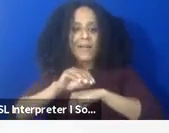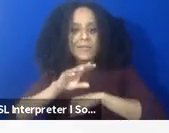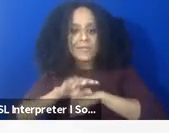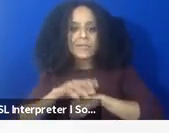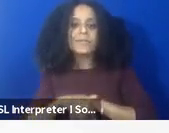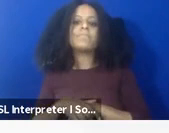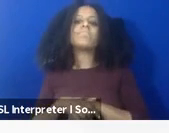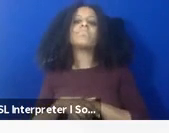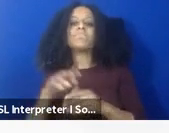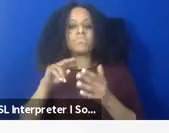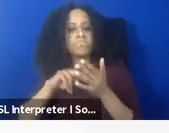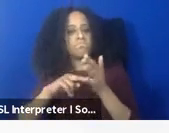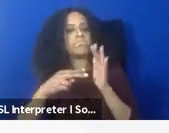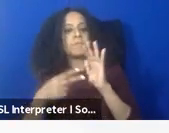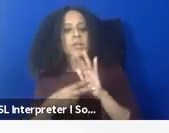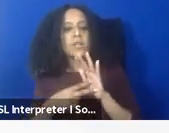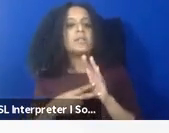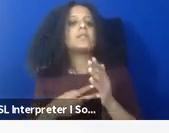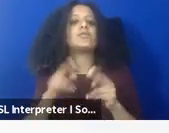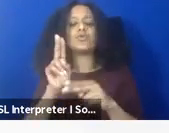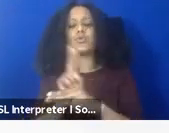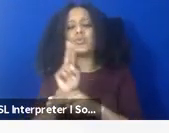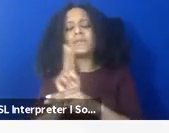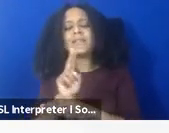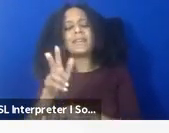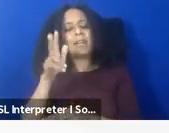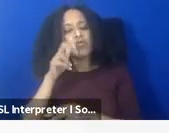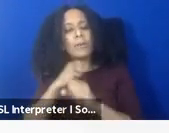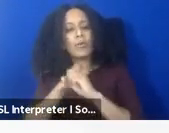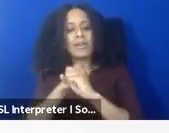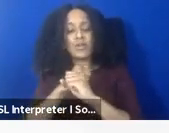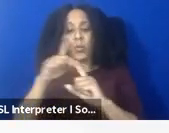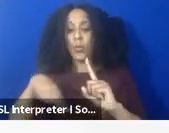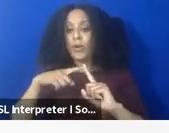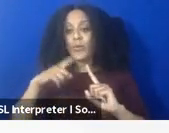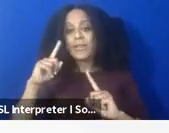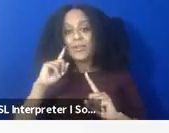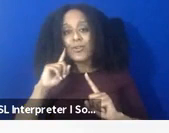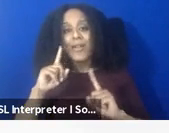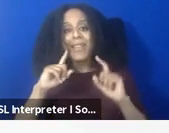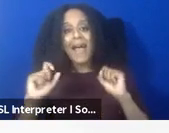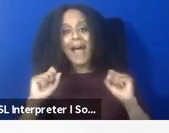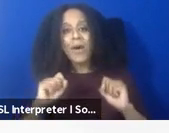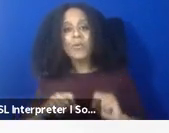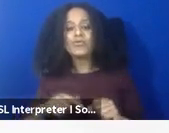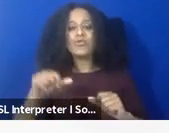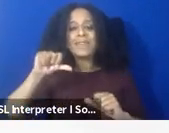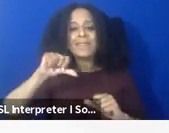loss. So this can be utilization of hearing protection devices when around loud sound, turning down the volume on the